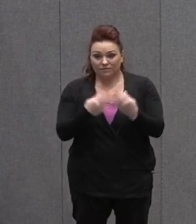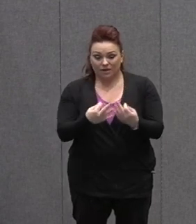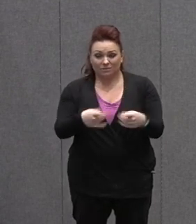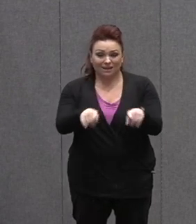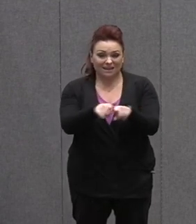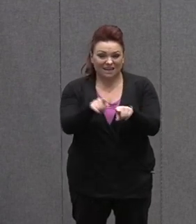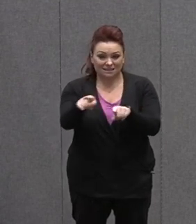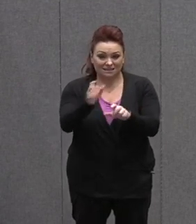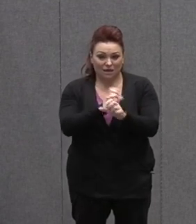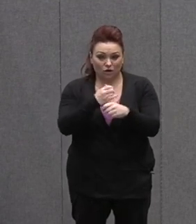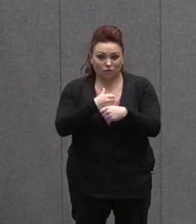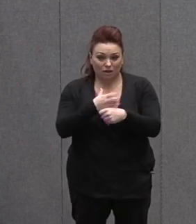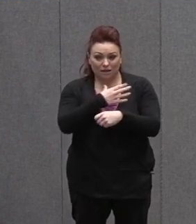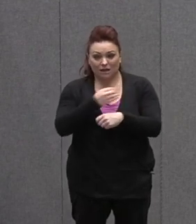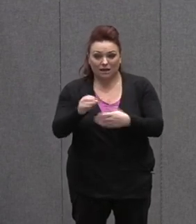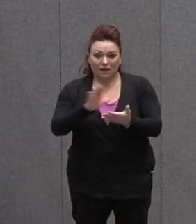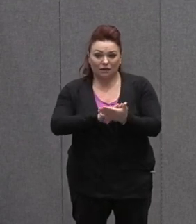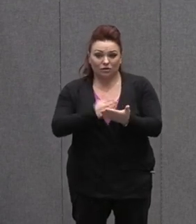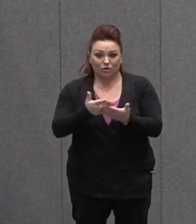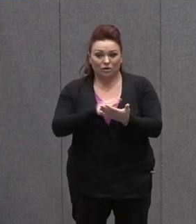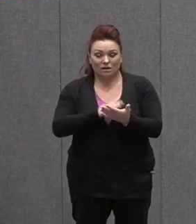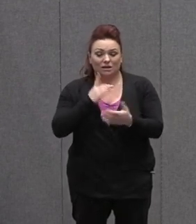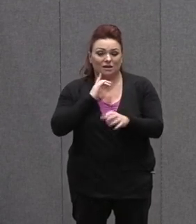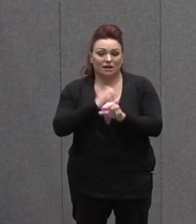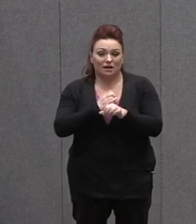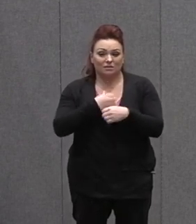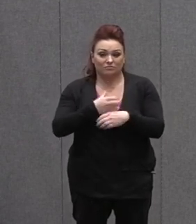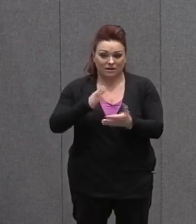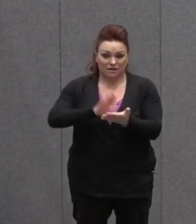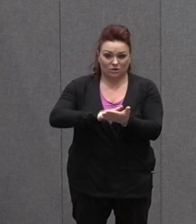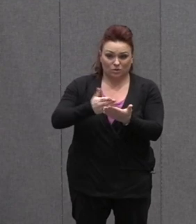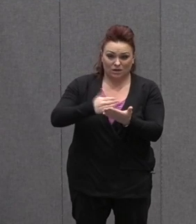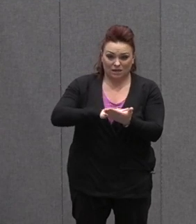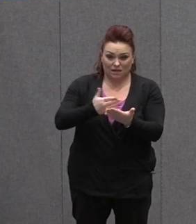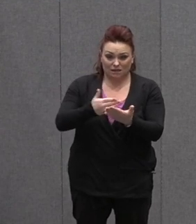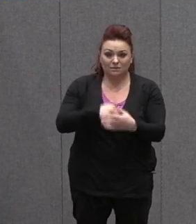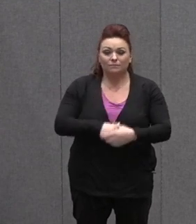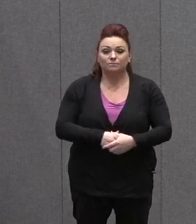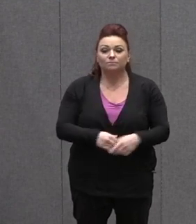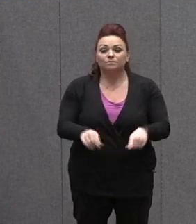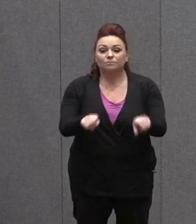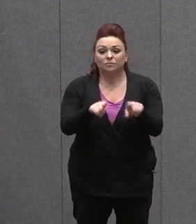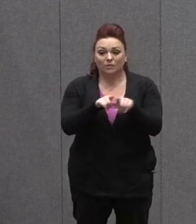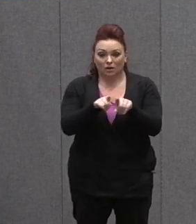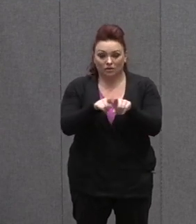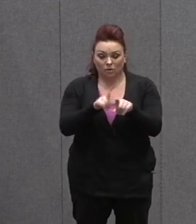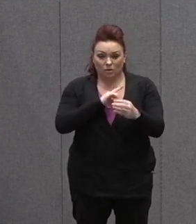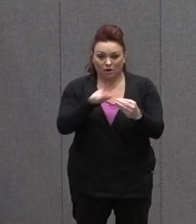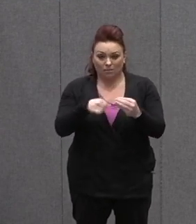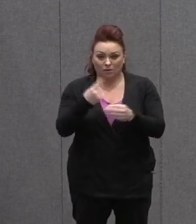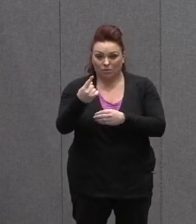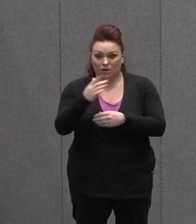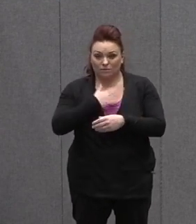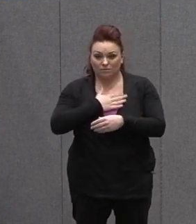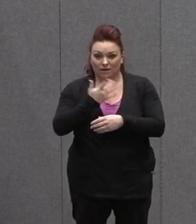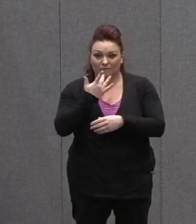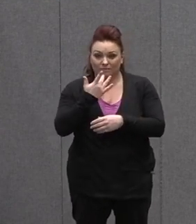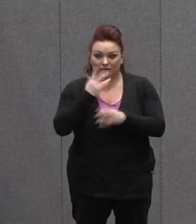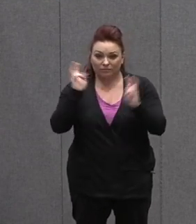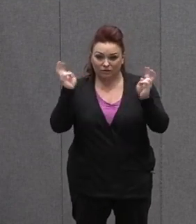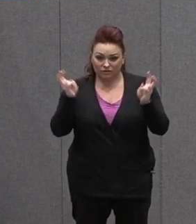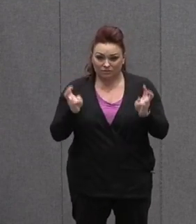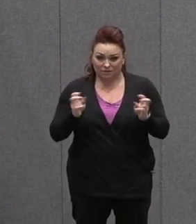are creating and cooking and making tortillas. Also, it's about one of my favorite